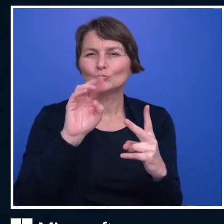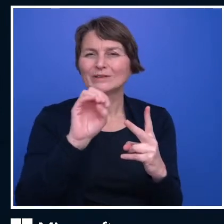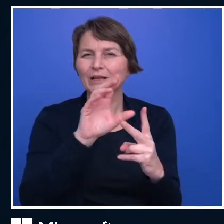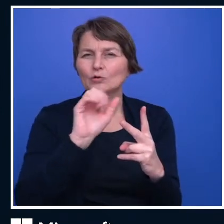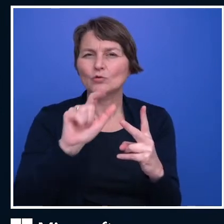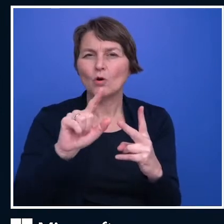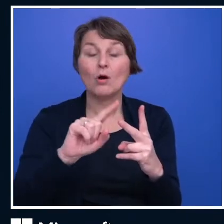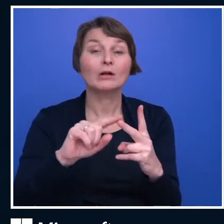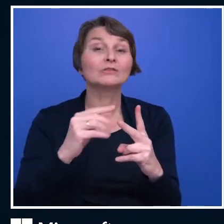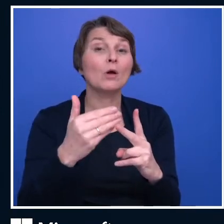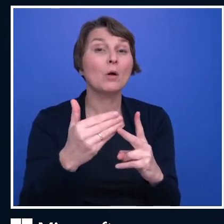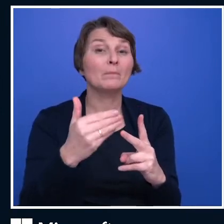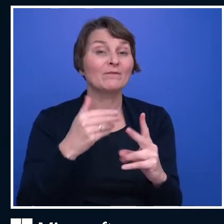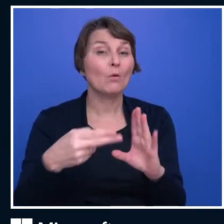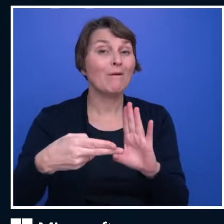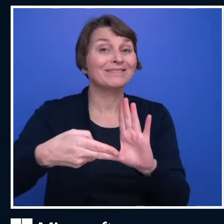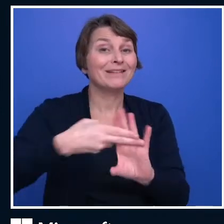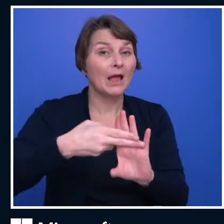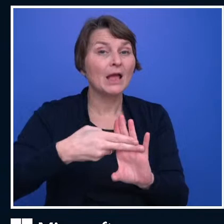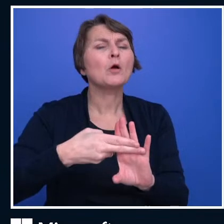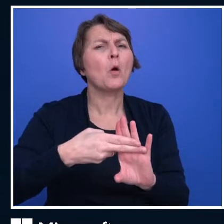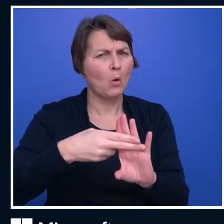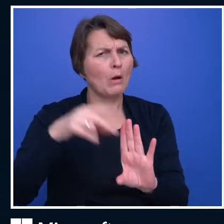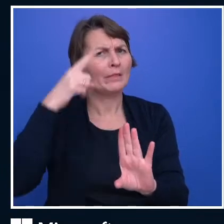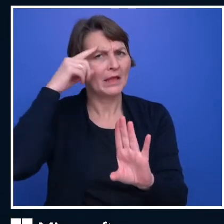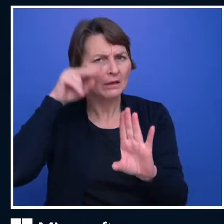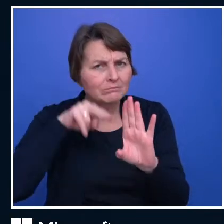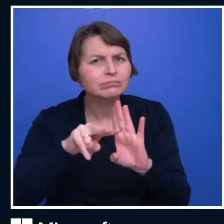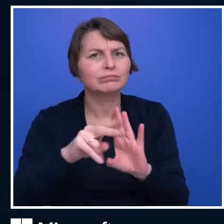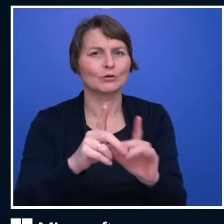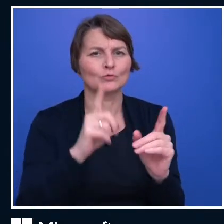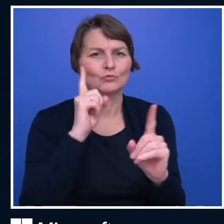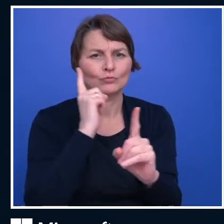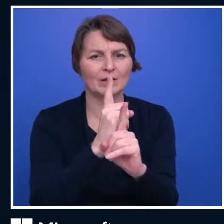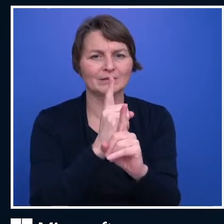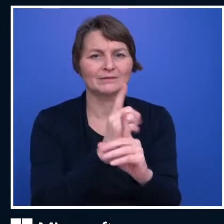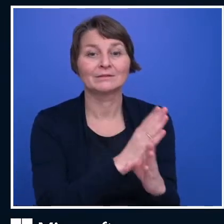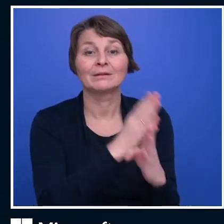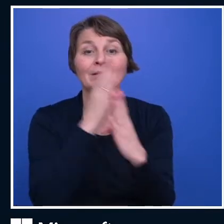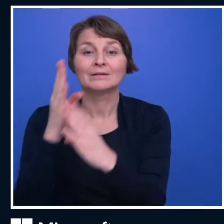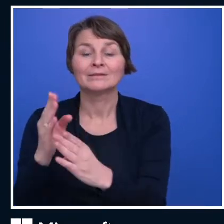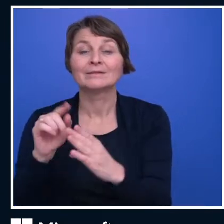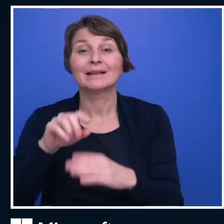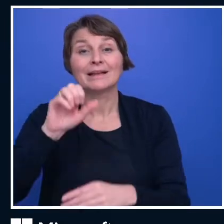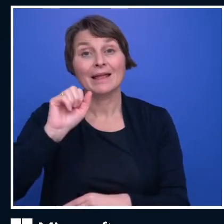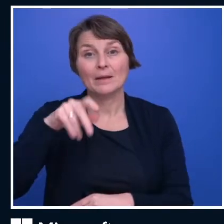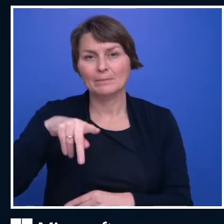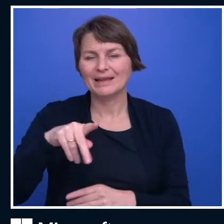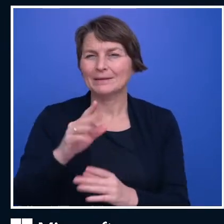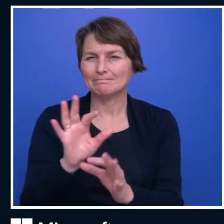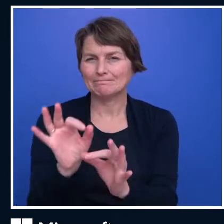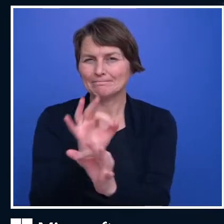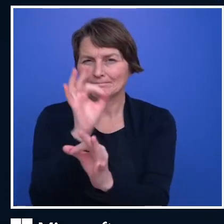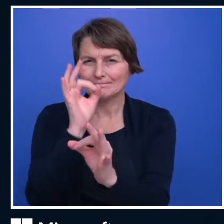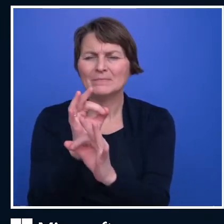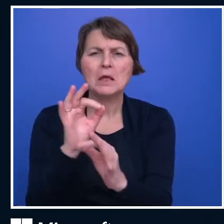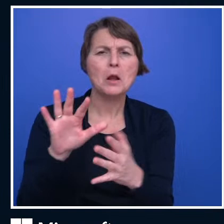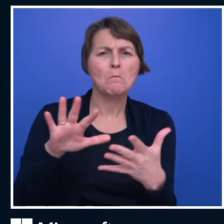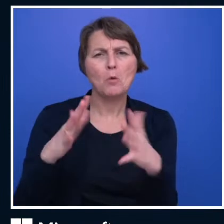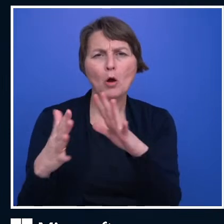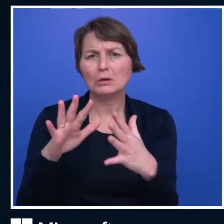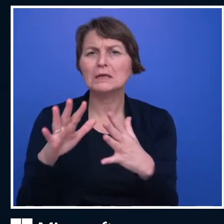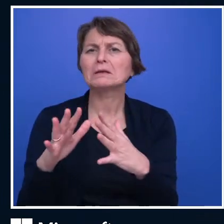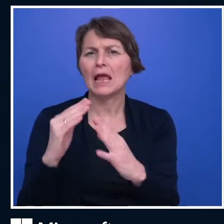correctly. And the final tag we are looking at is AP, which determines the accuracy of our model at different probability thresholds, which you